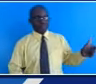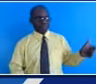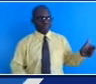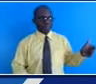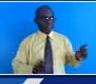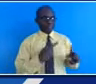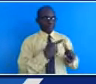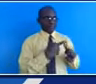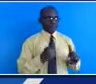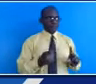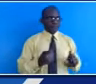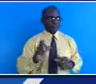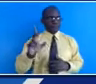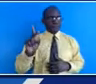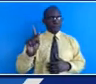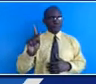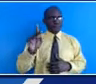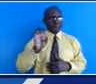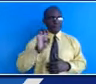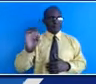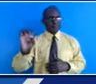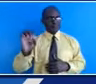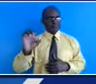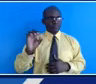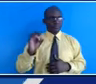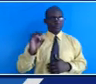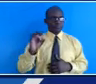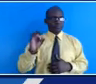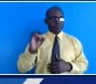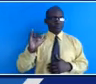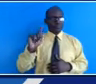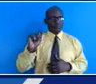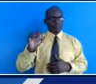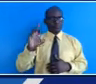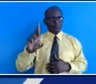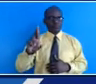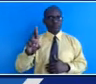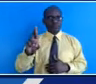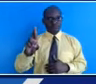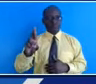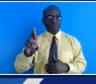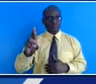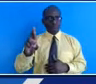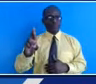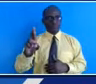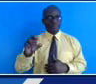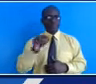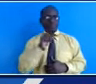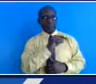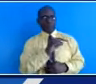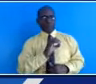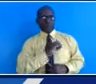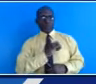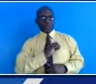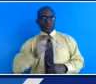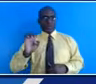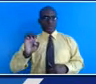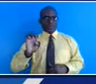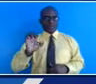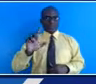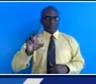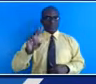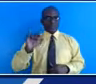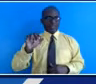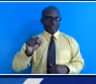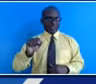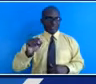with us here. Key Oyster House is strategically located between three or four county office buildings. So hopefully the fact that the county government